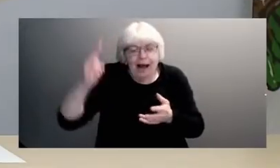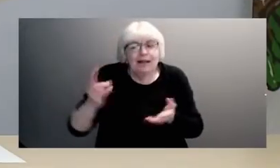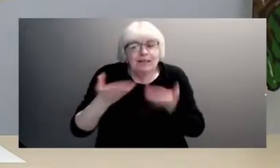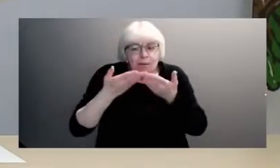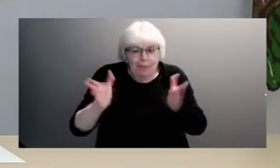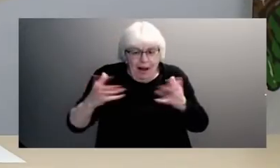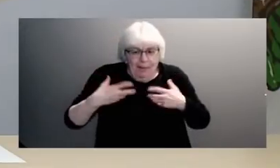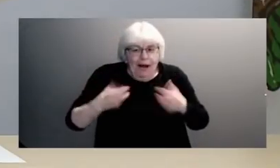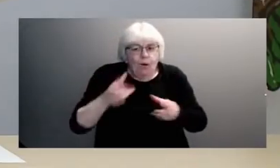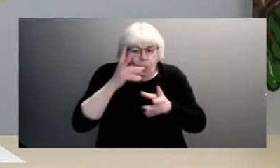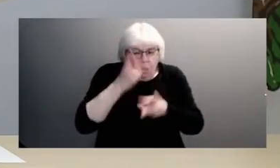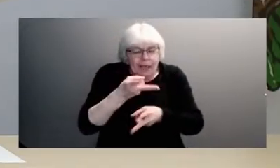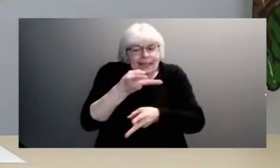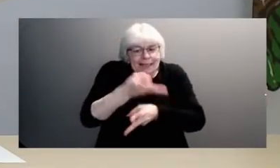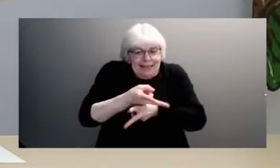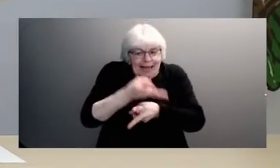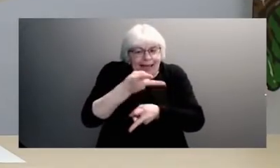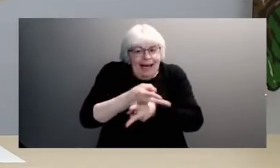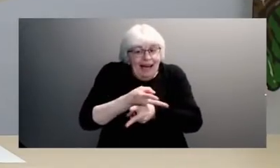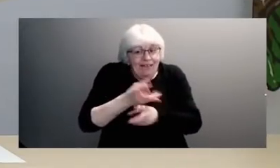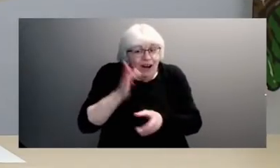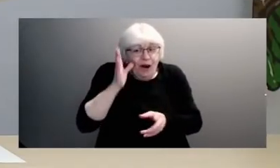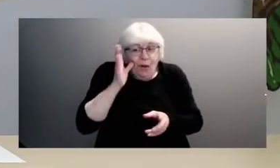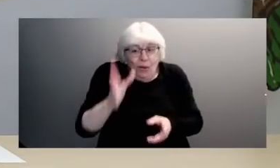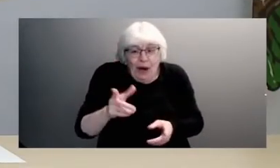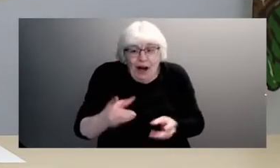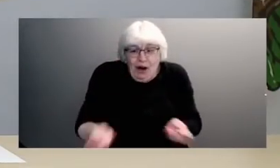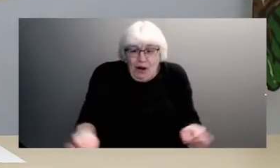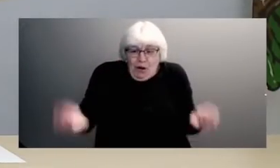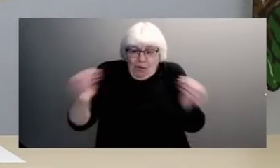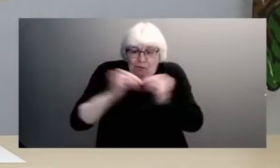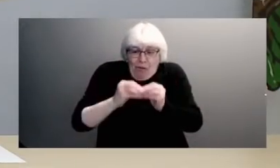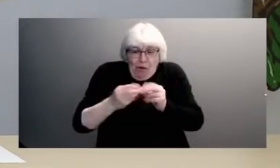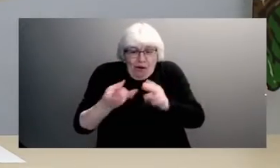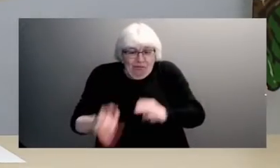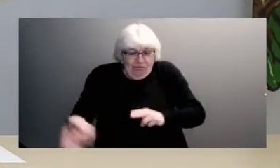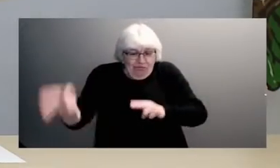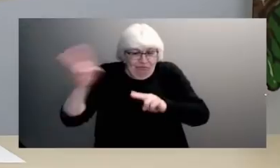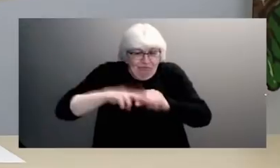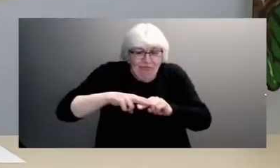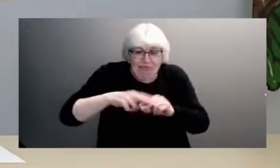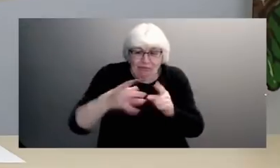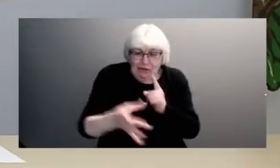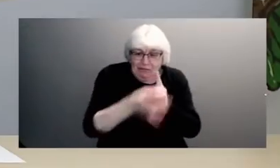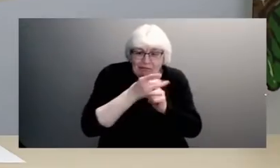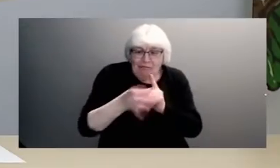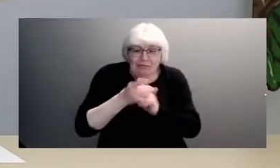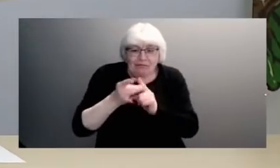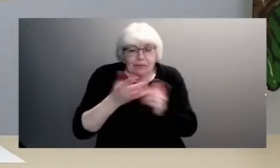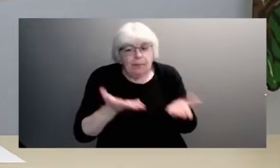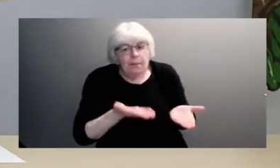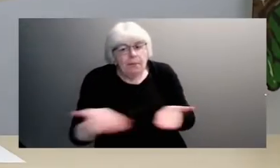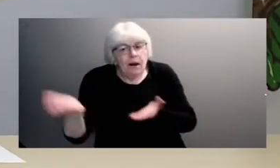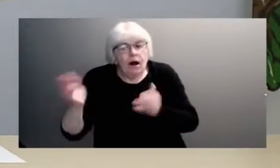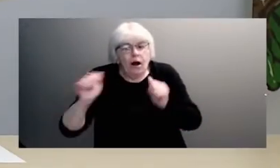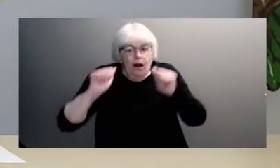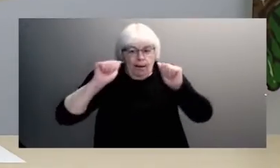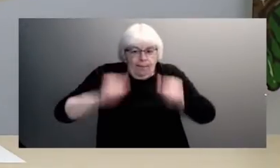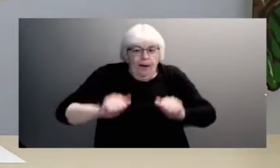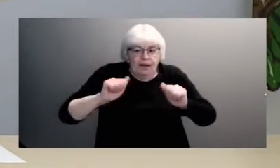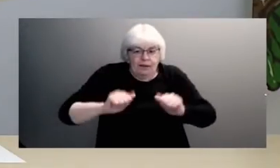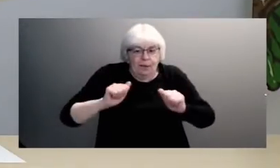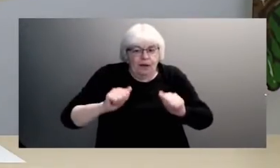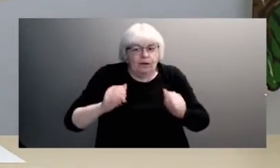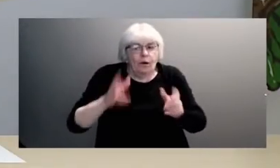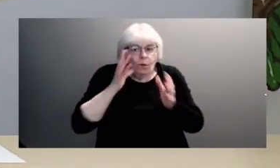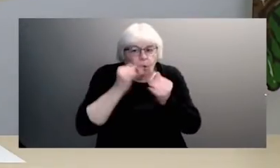more likely it is that some people will have complications and some more serious illness. Studies are underway to